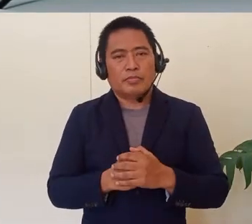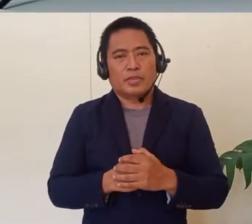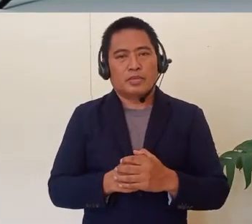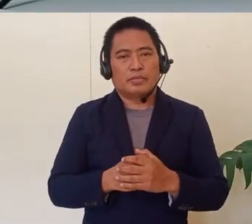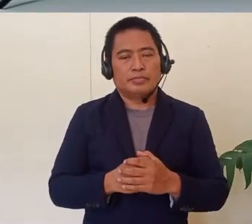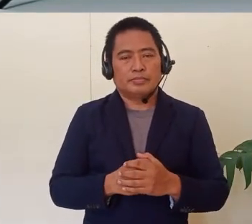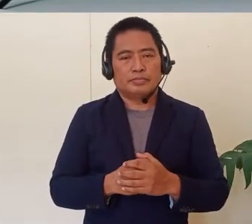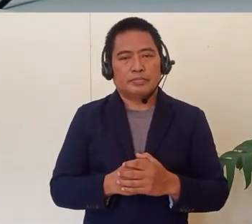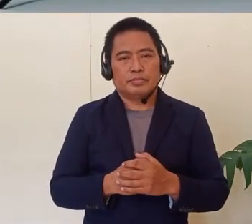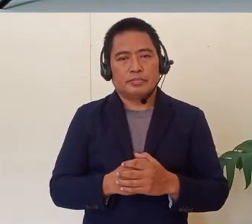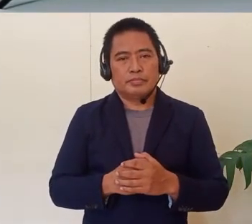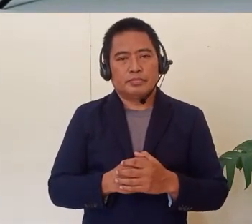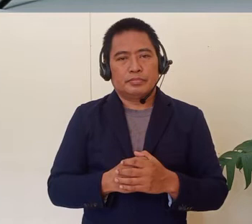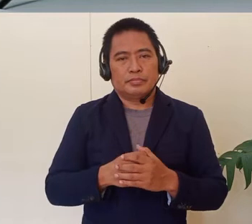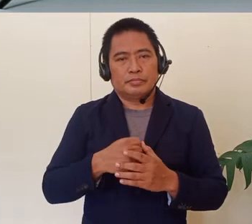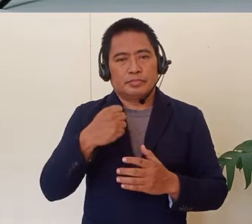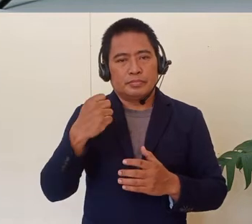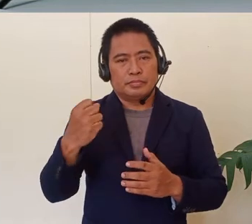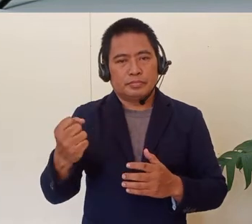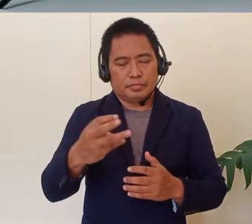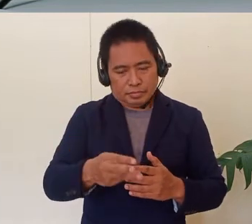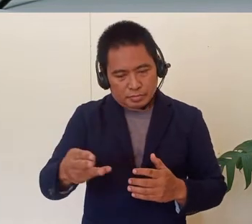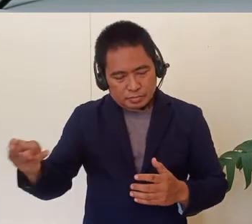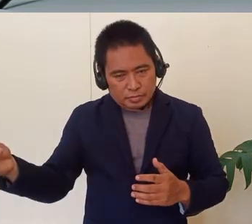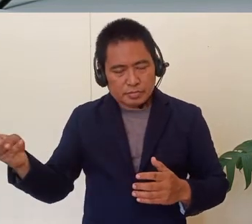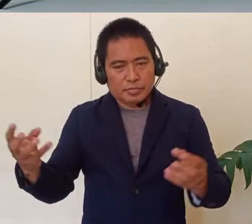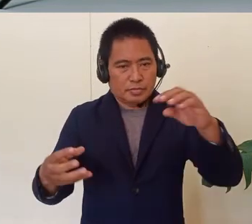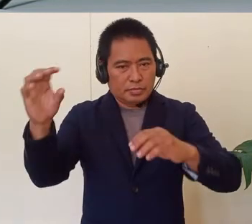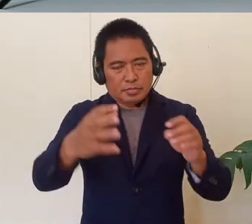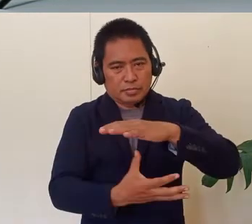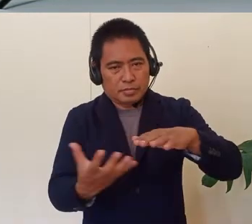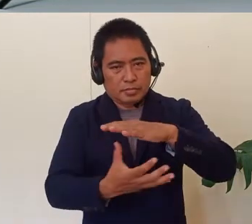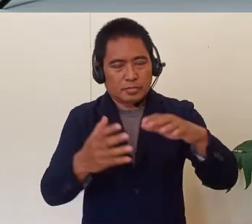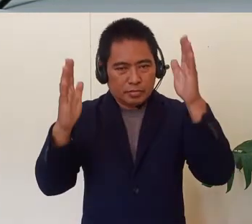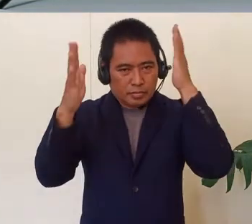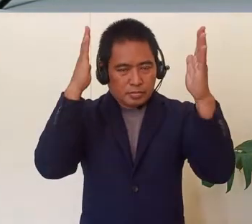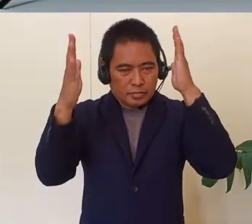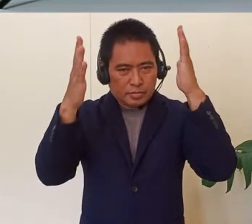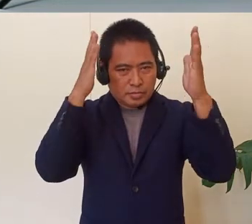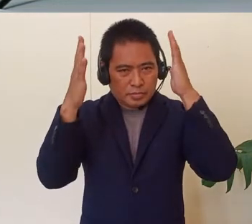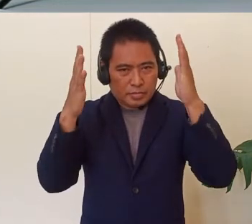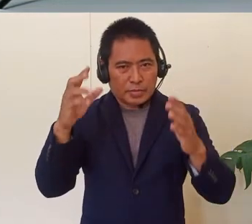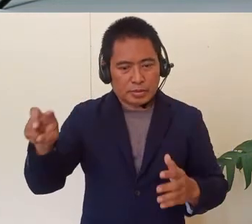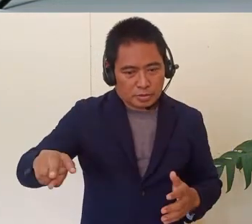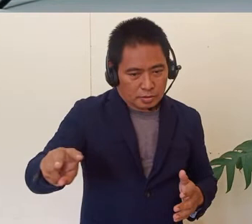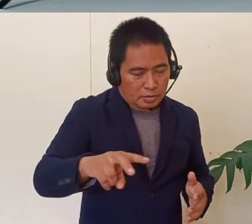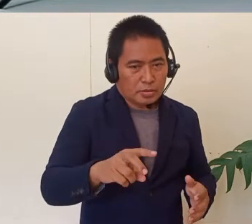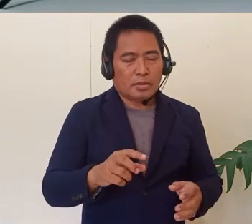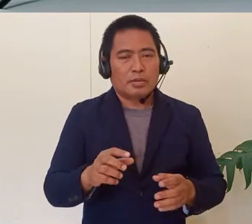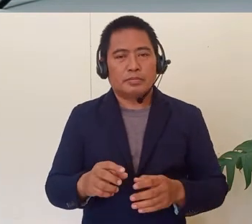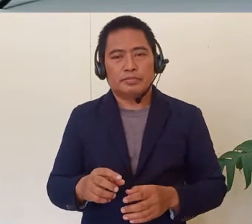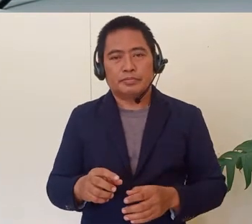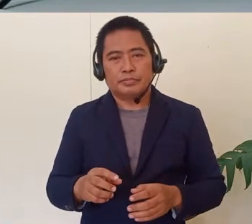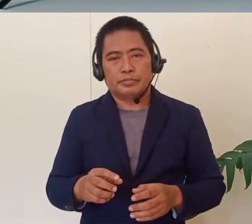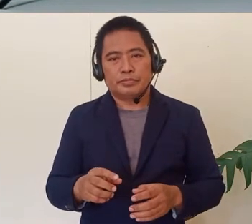can be compared to a packed crowd. If a crowd is suddenly dispersed,